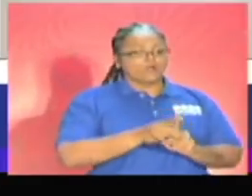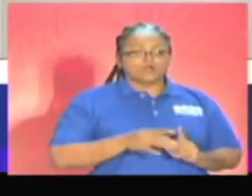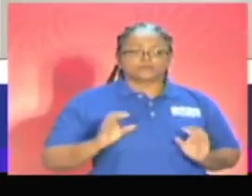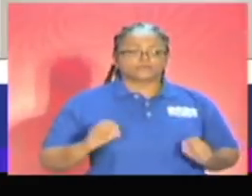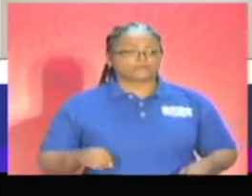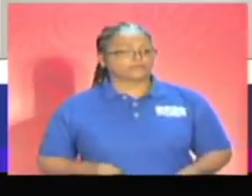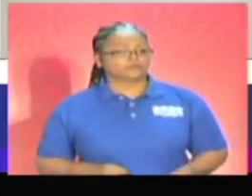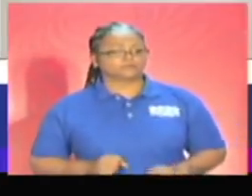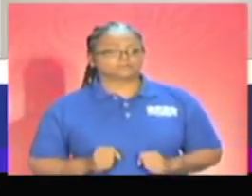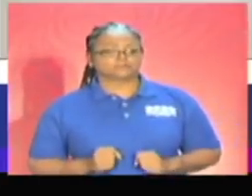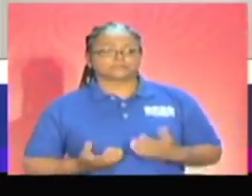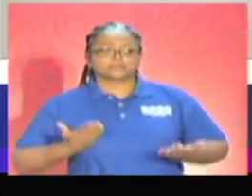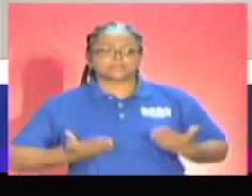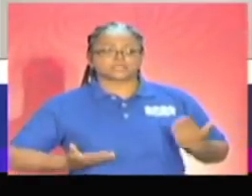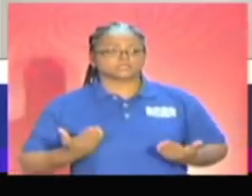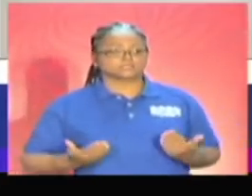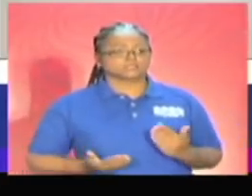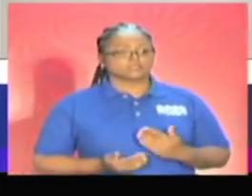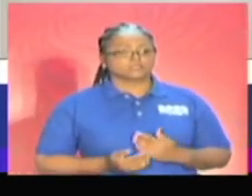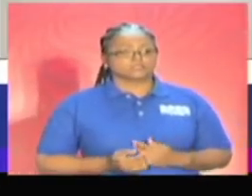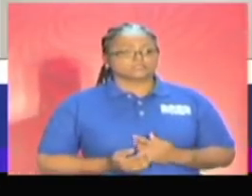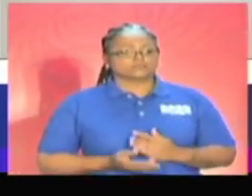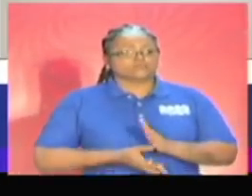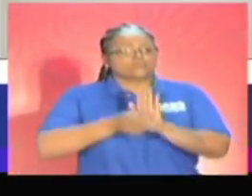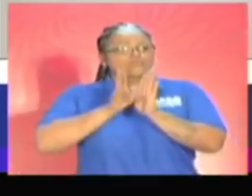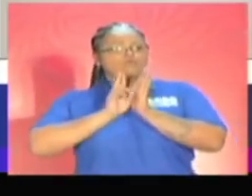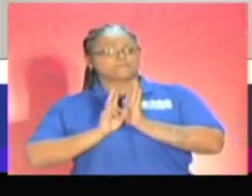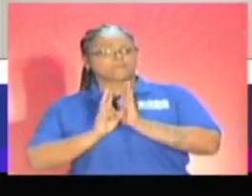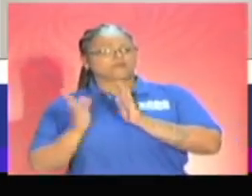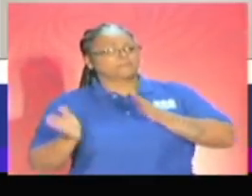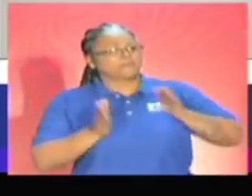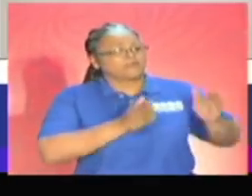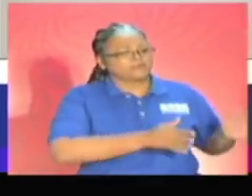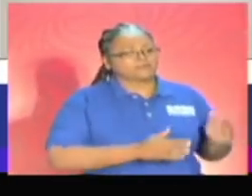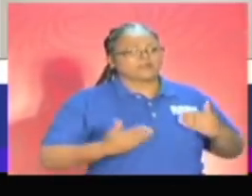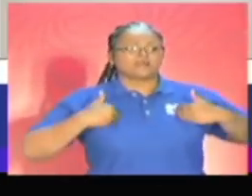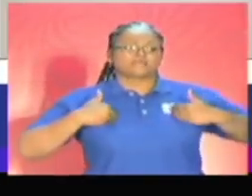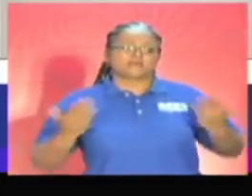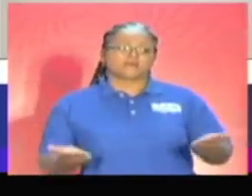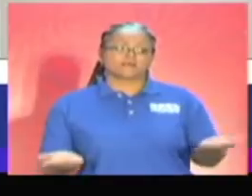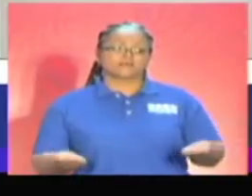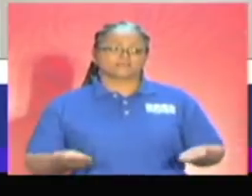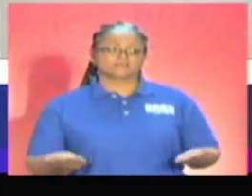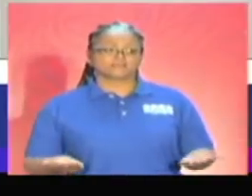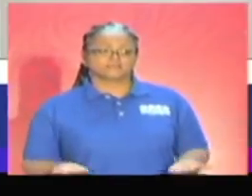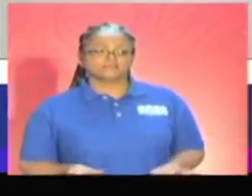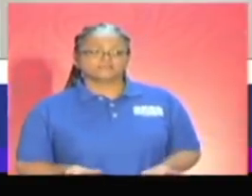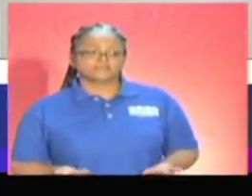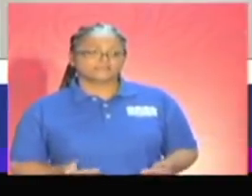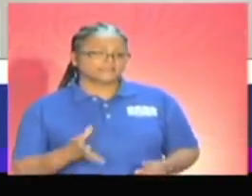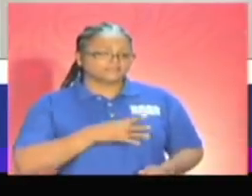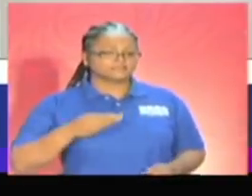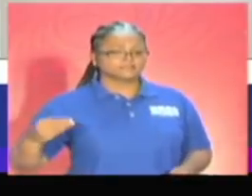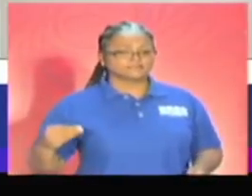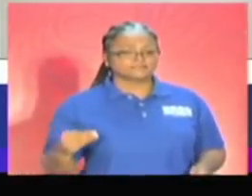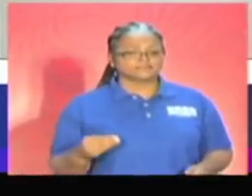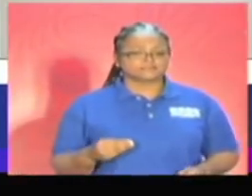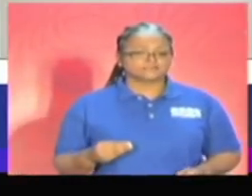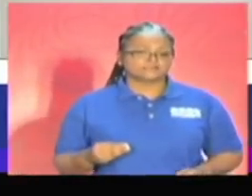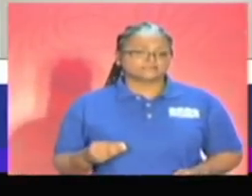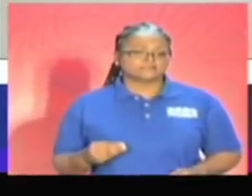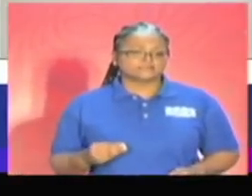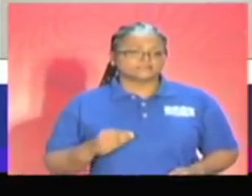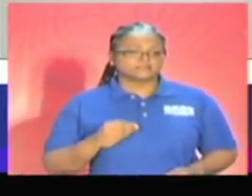re-entry into the country as it relates to vaccinated nationals not having to quarantine? So should we actually have